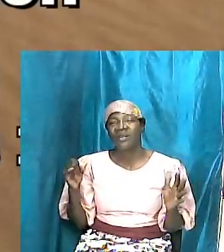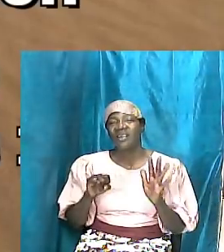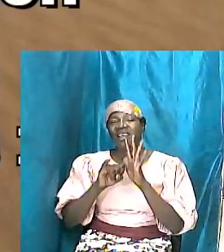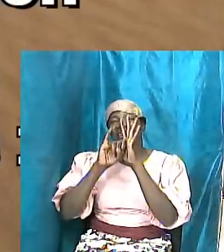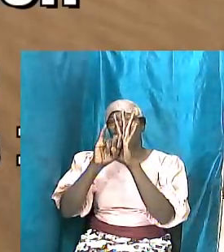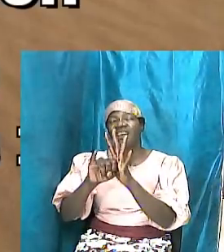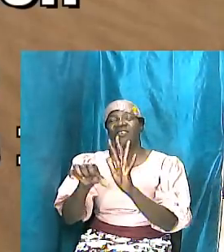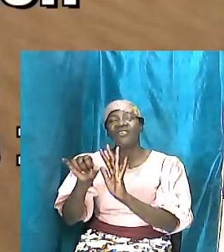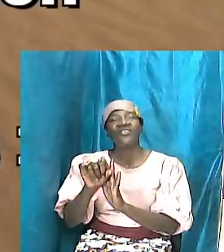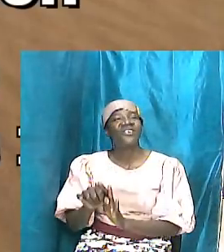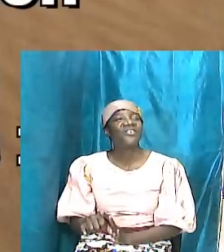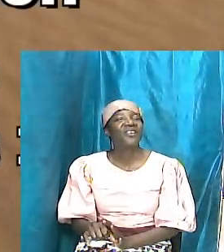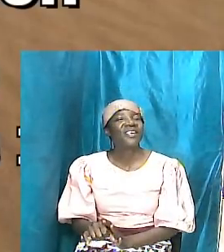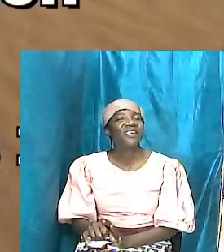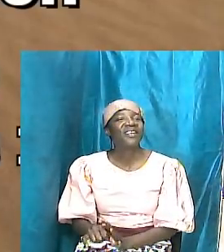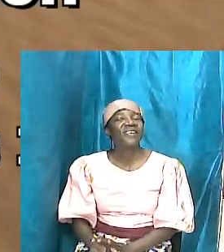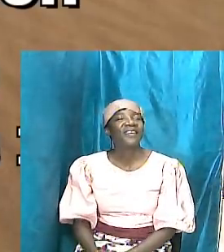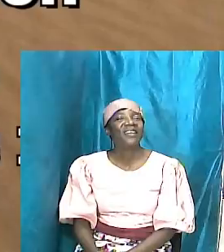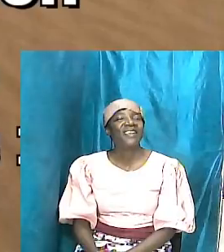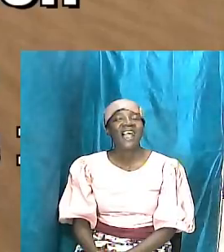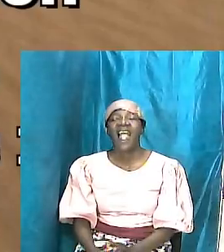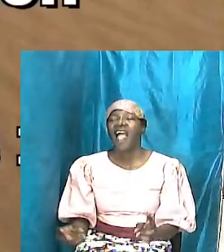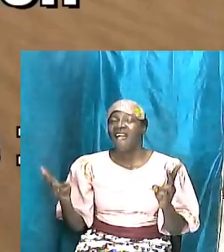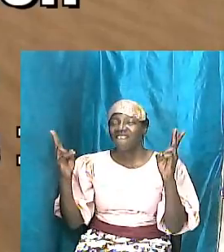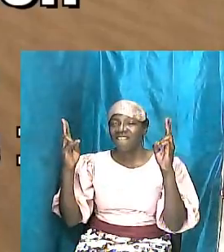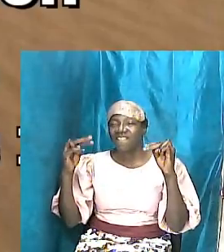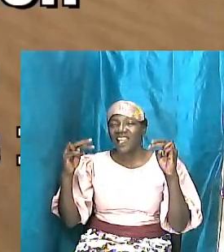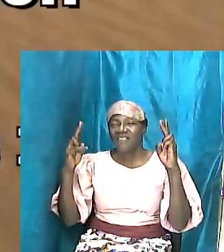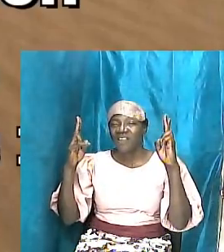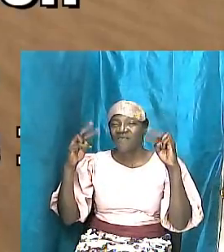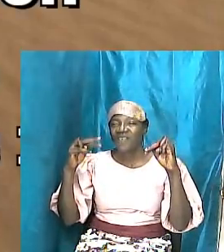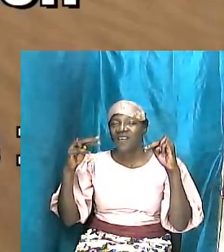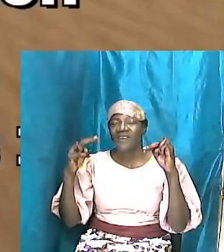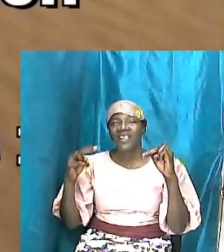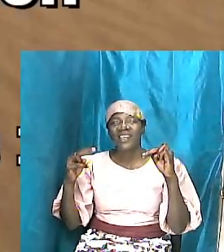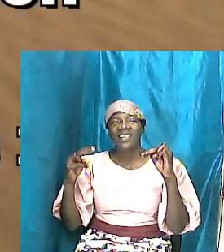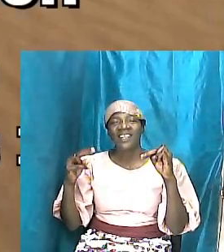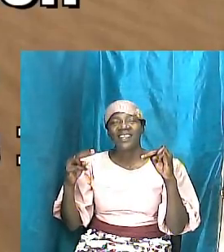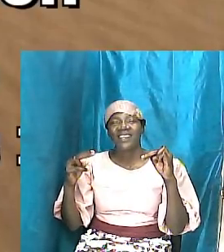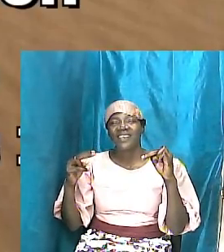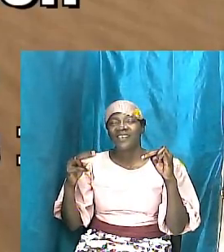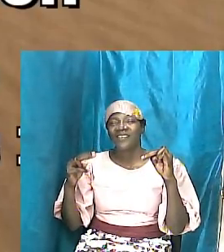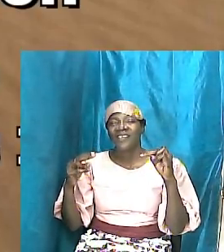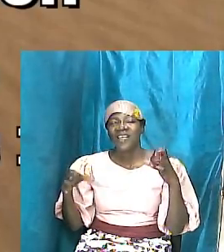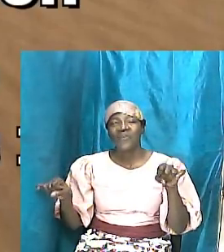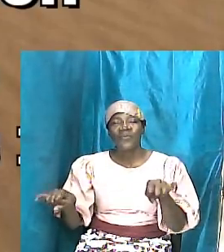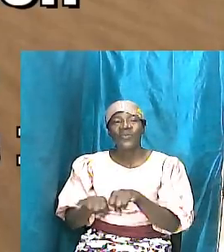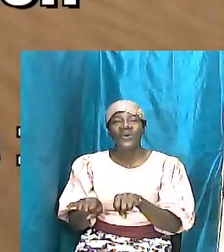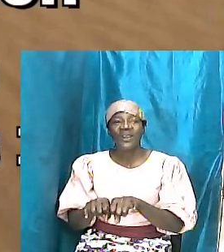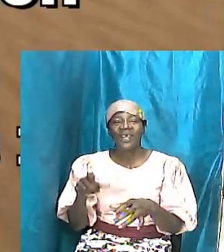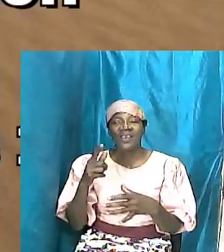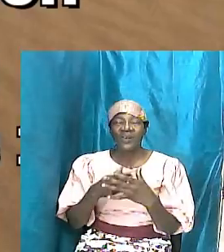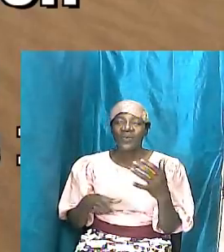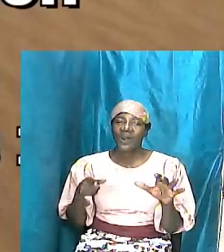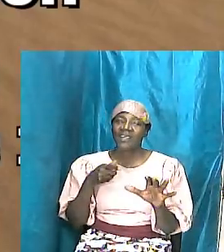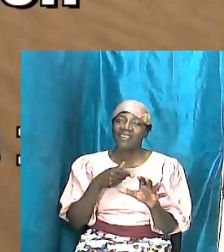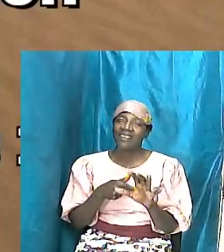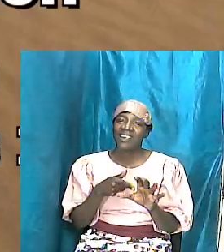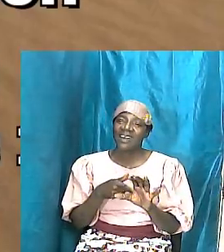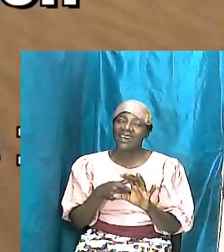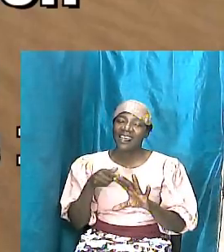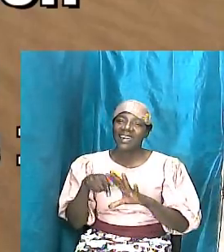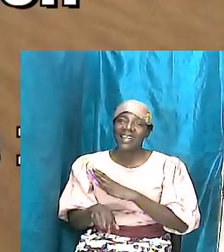illustration is very, very, very significant. What started in